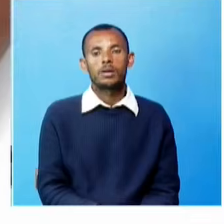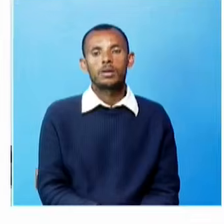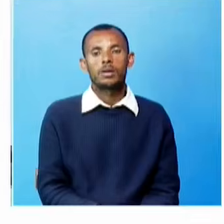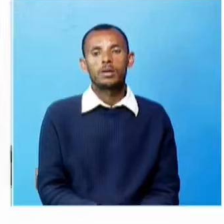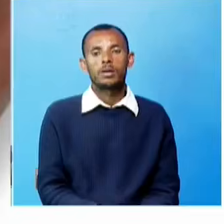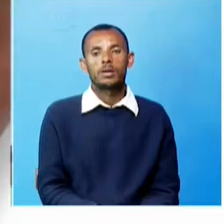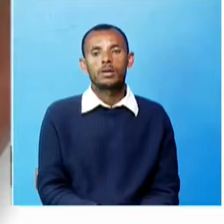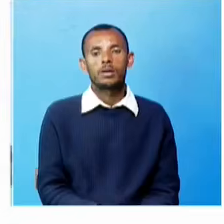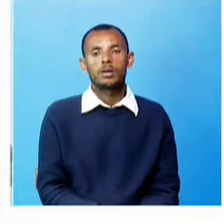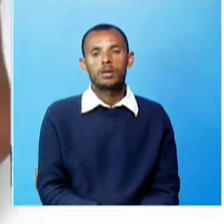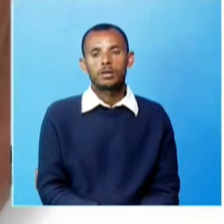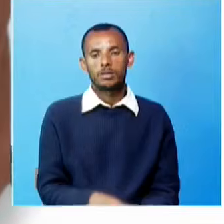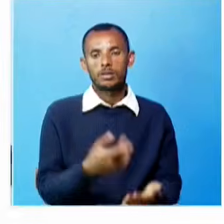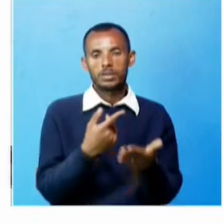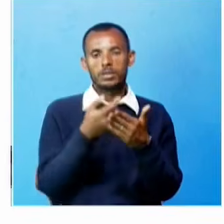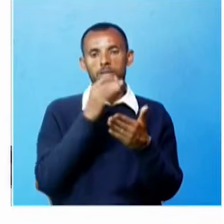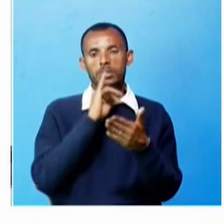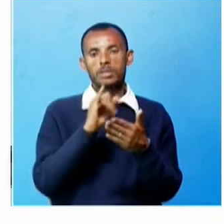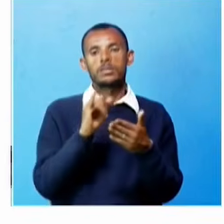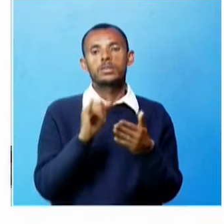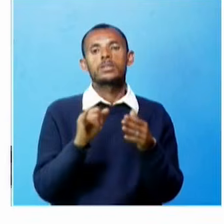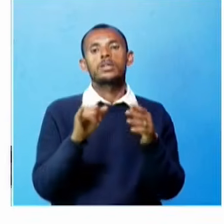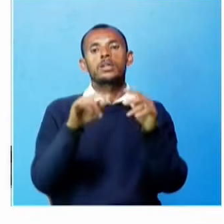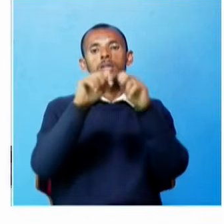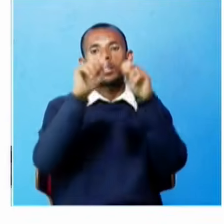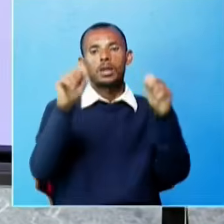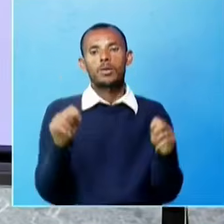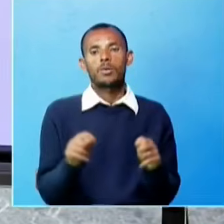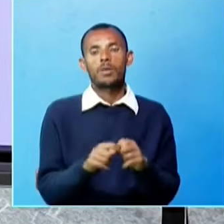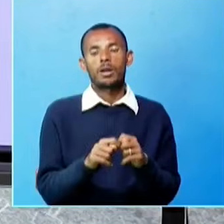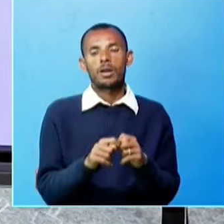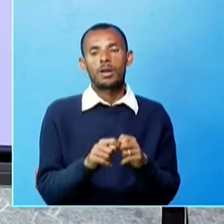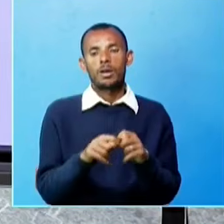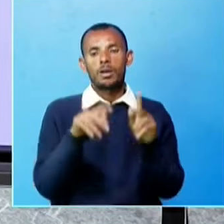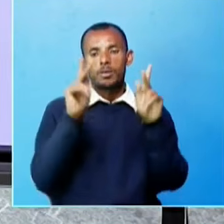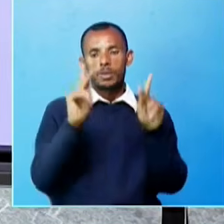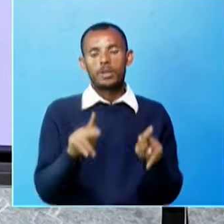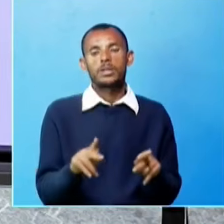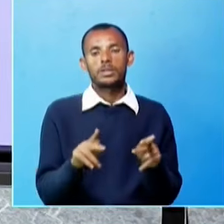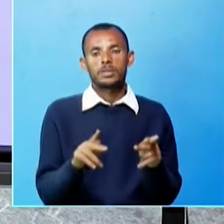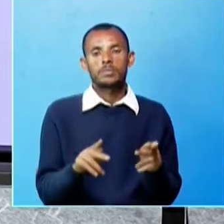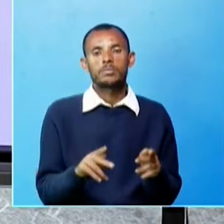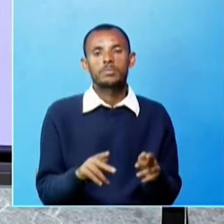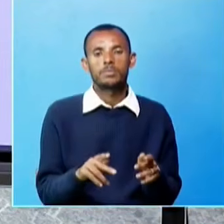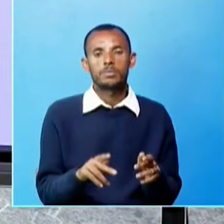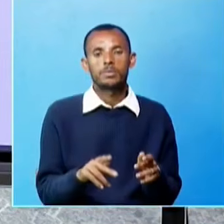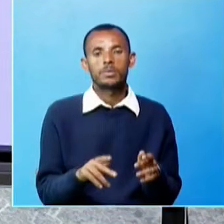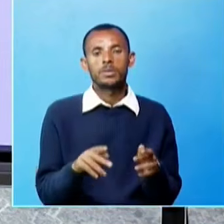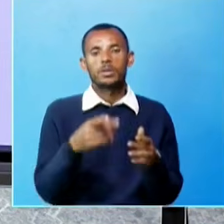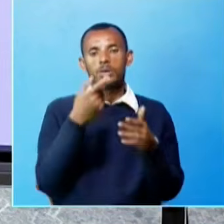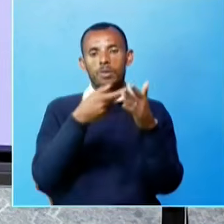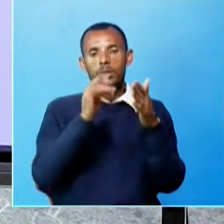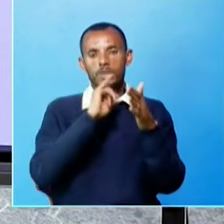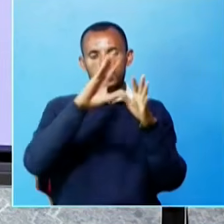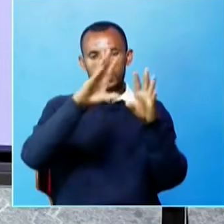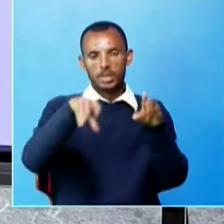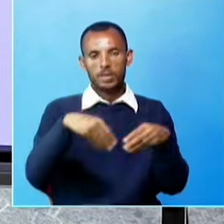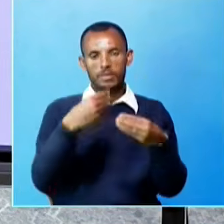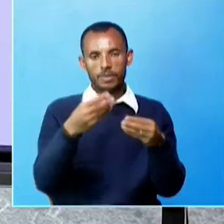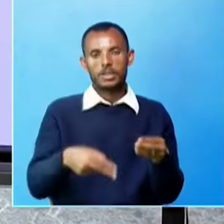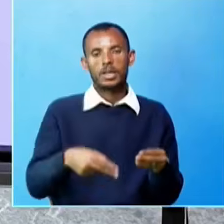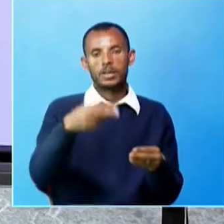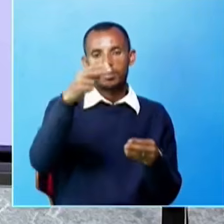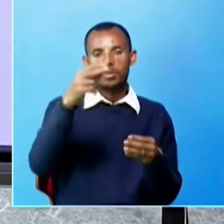this is a triangular prism. Okay, and this triangular prism, what is given, the height